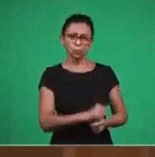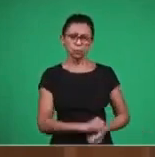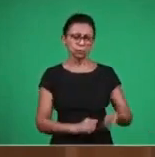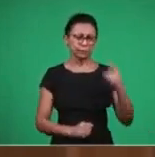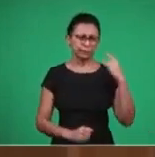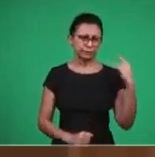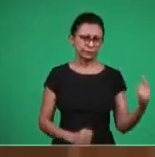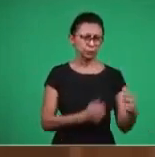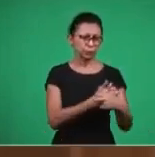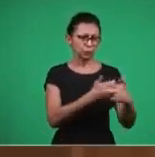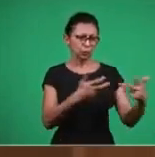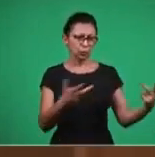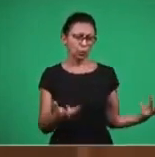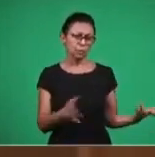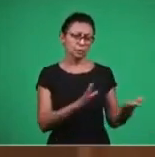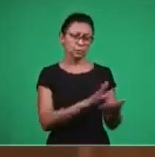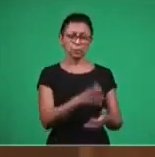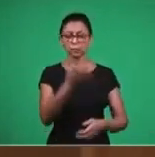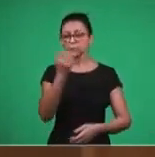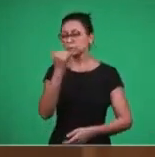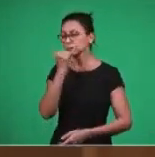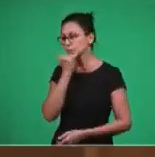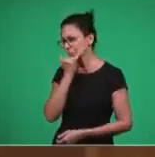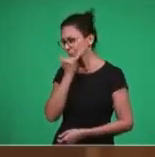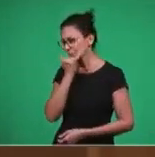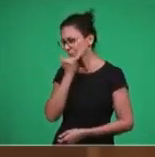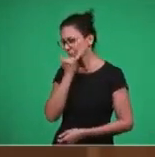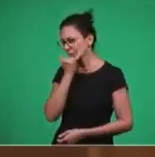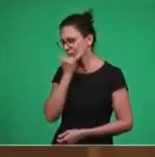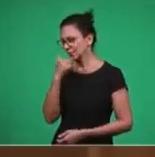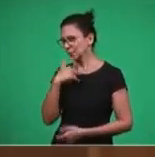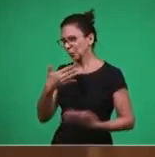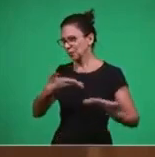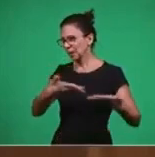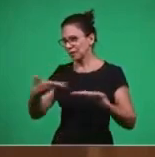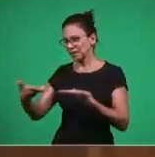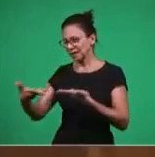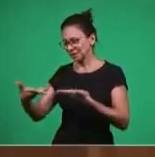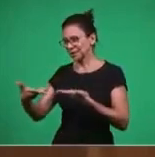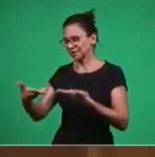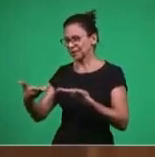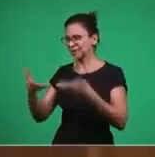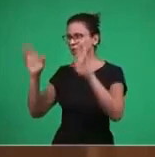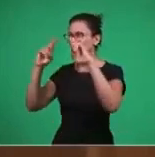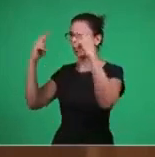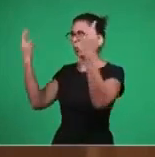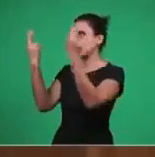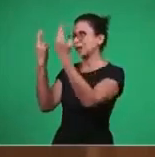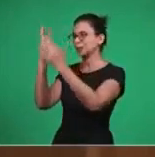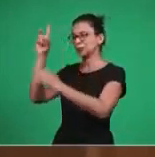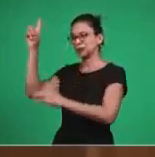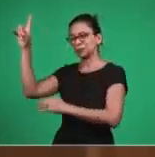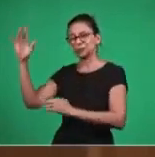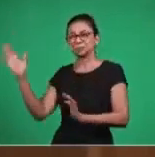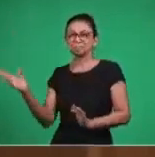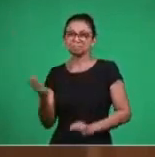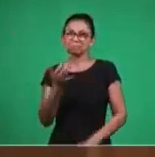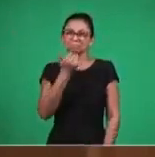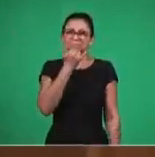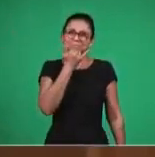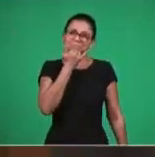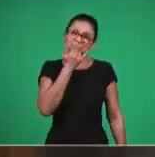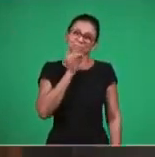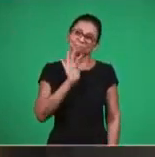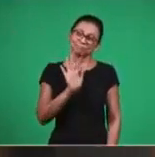that person is a reasonable excuse faced with the invitation from the king. This is the field of selfish interest of